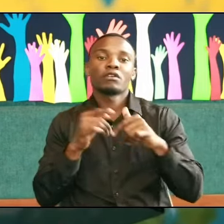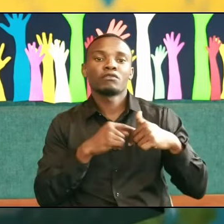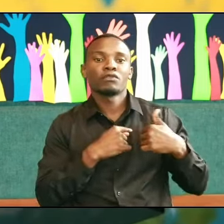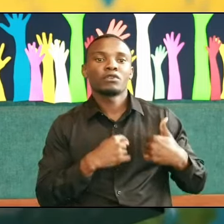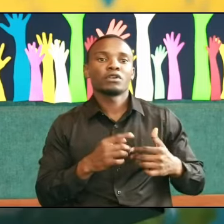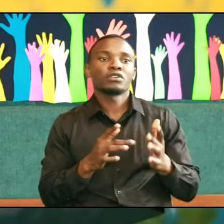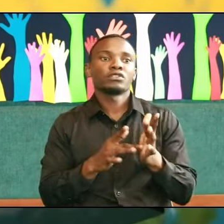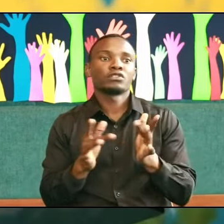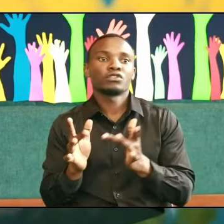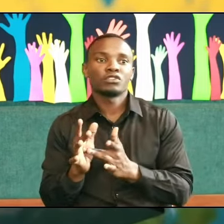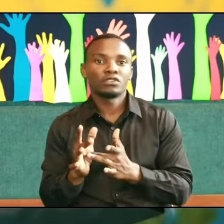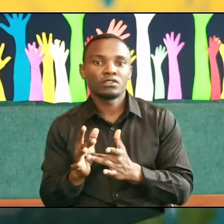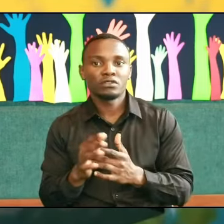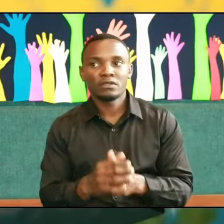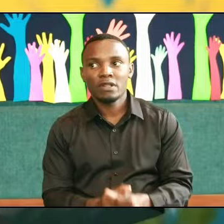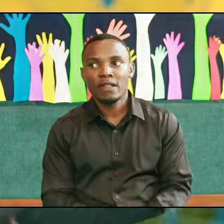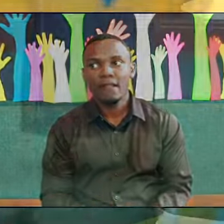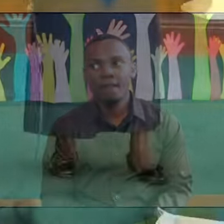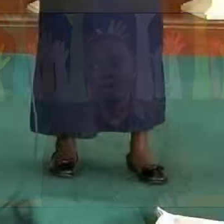sing the song.